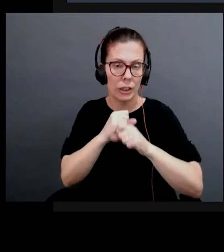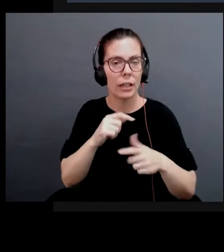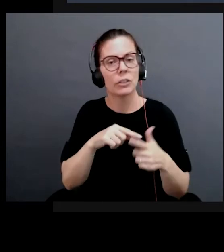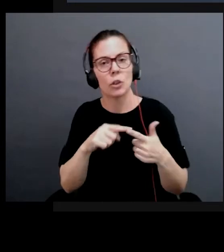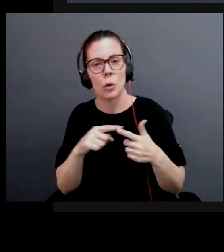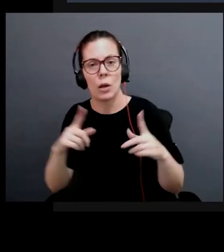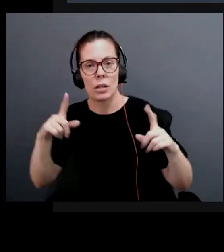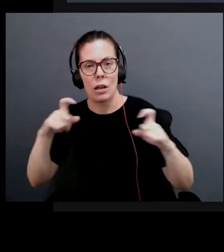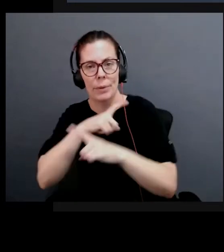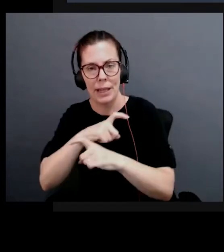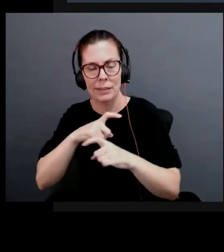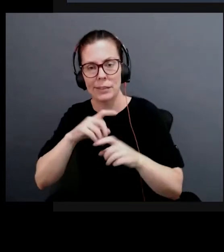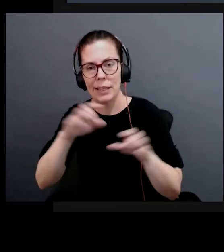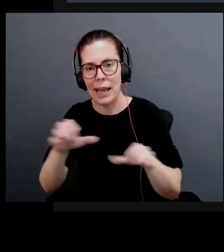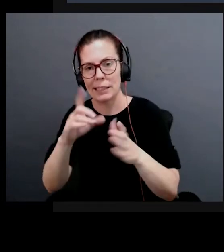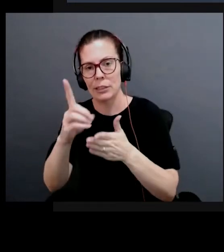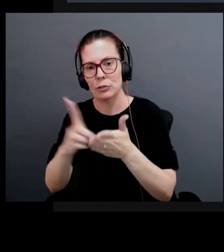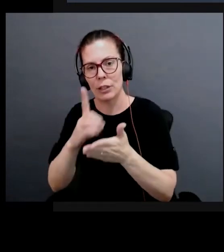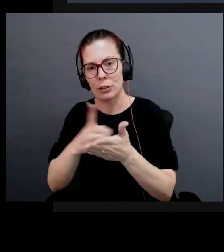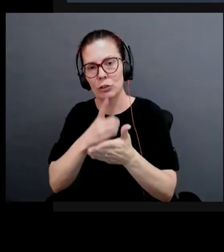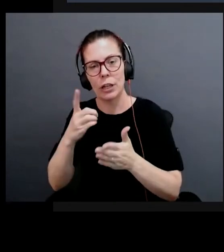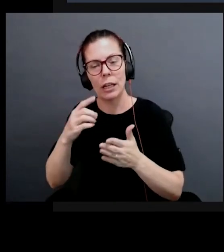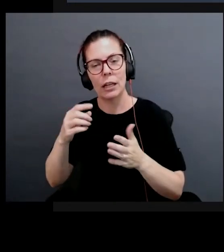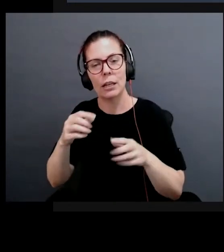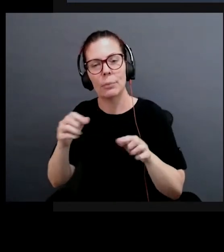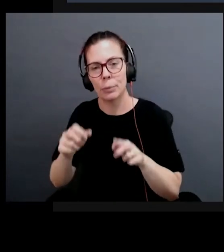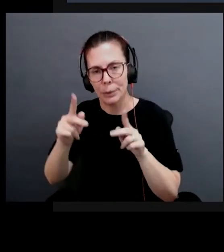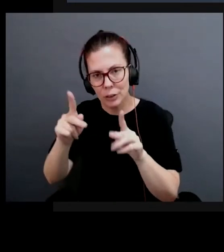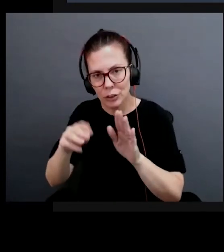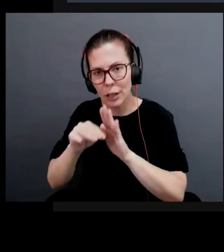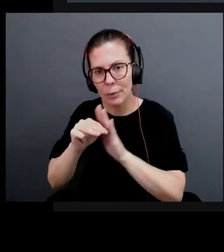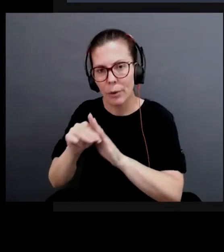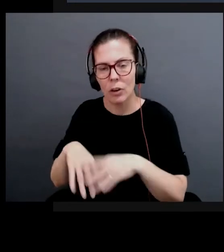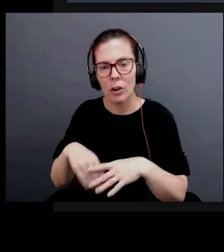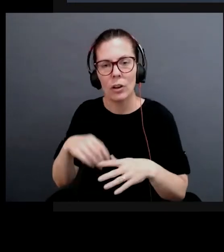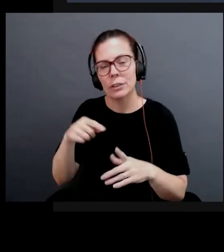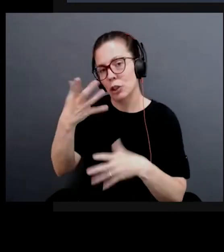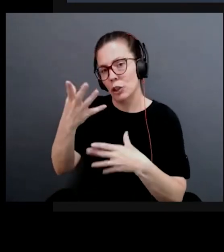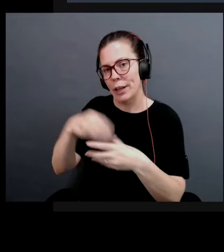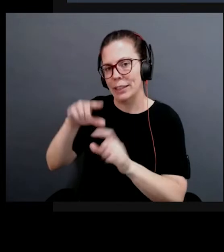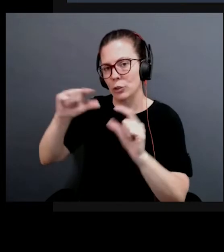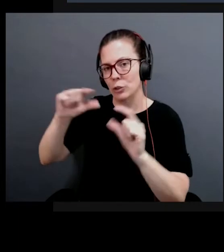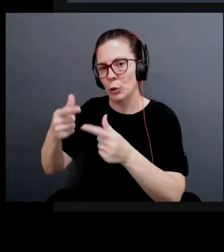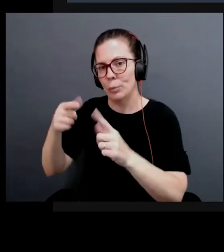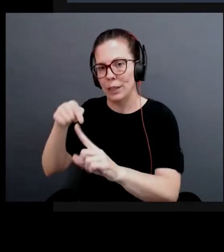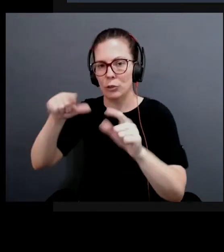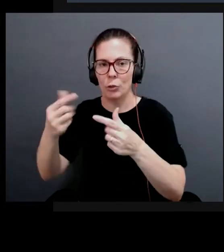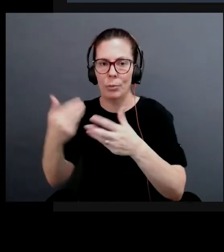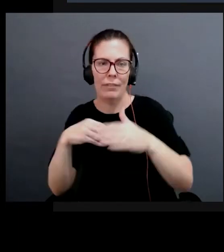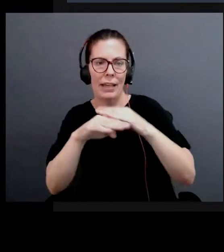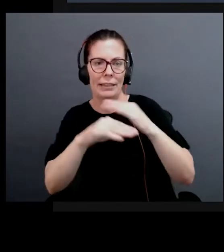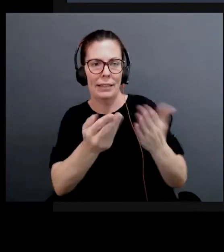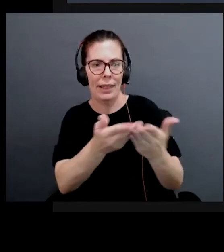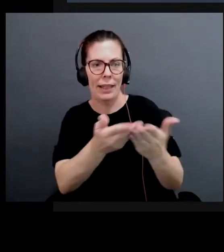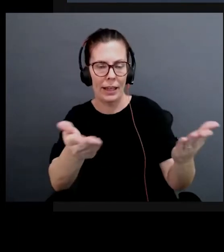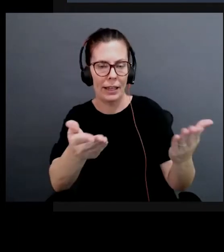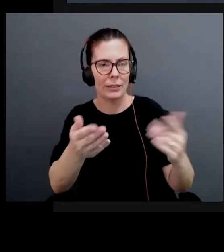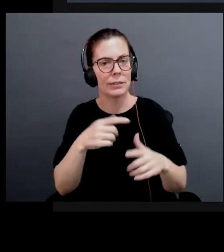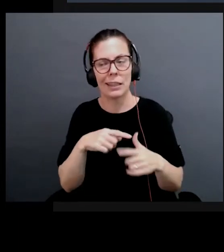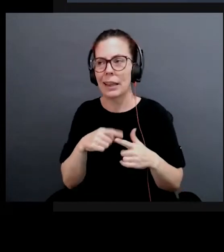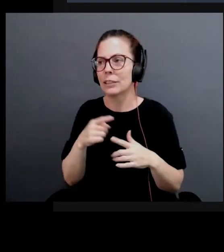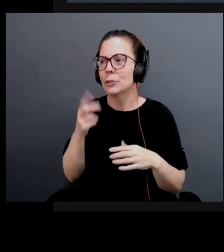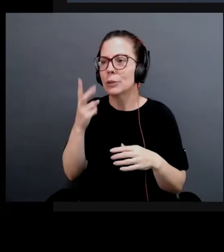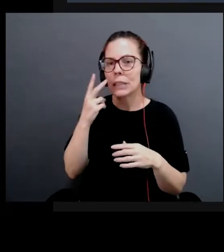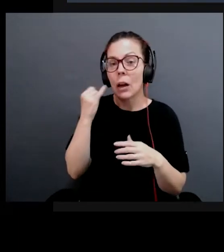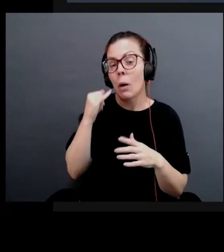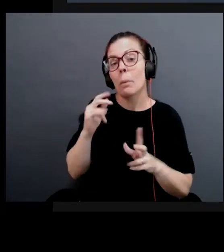Active Directory type permissions models, things like that. You're parts of these groups have access to things, and being able to look for things like, okay, are there people